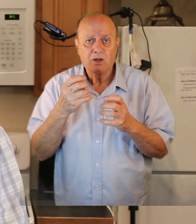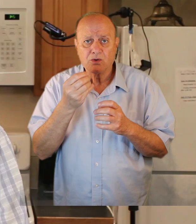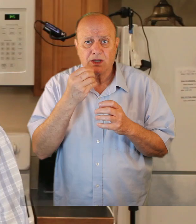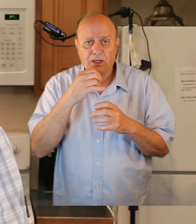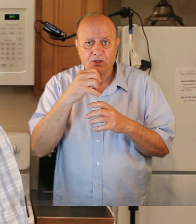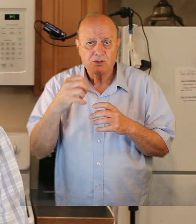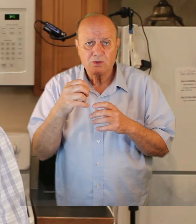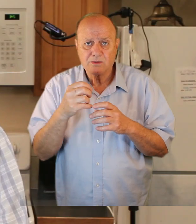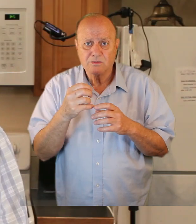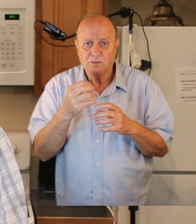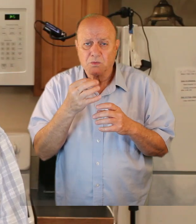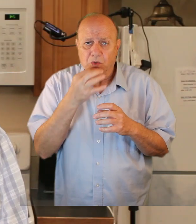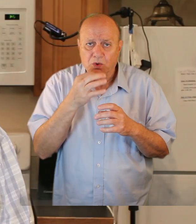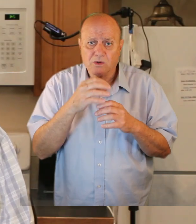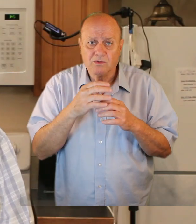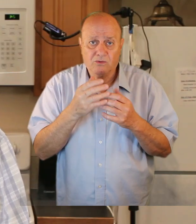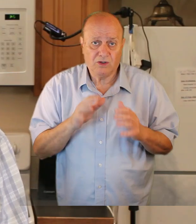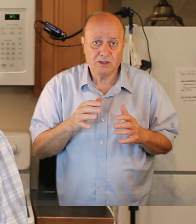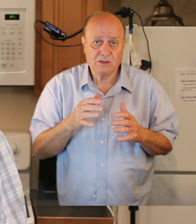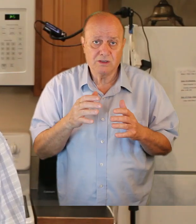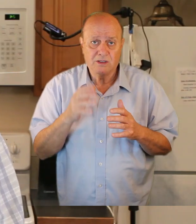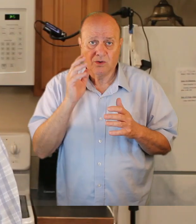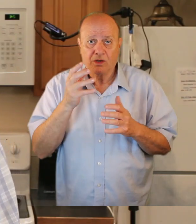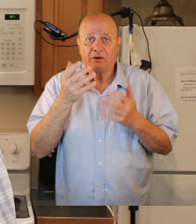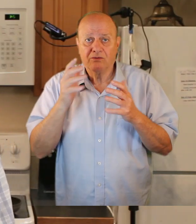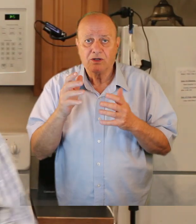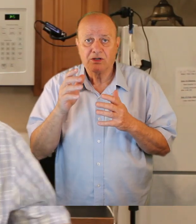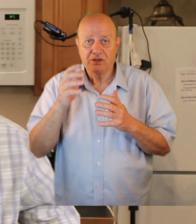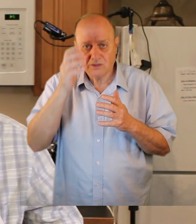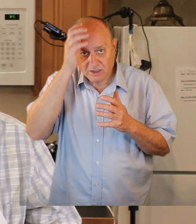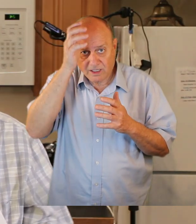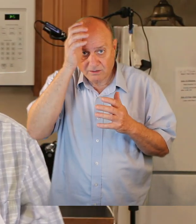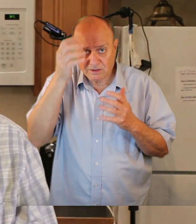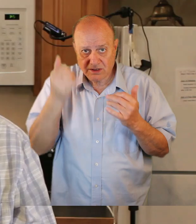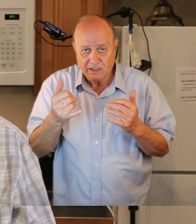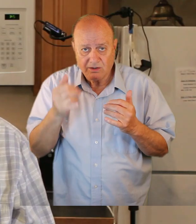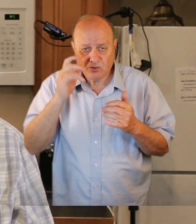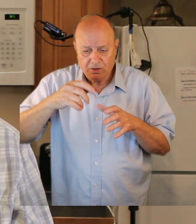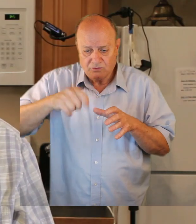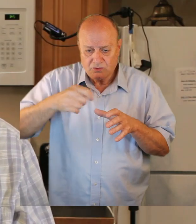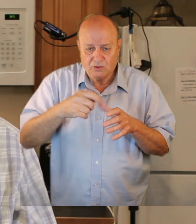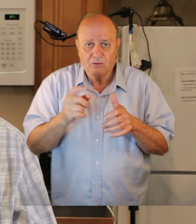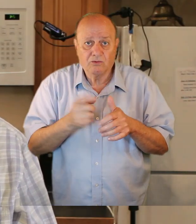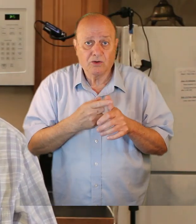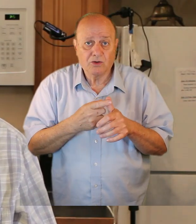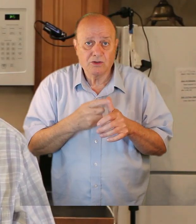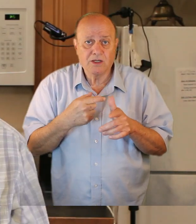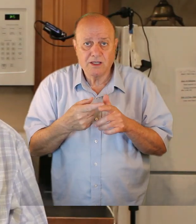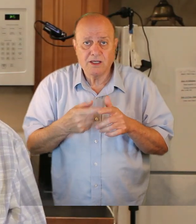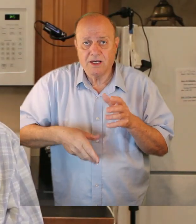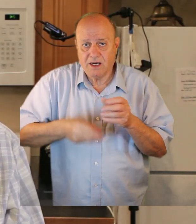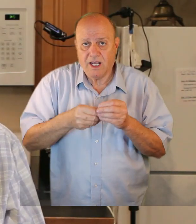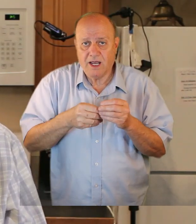eat the shrimp right off of the stove, I'm going to finish up the slaw now. I'm going to give this another quick toss first, and then